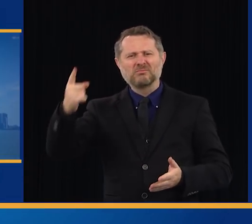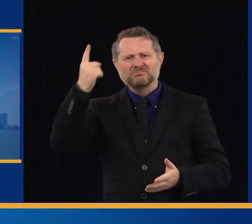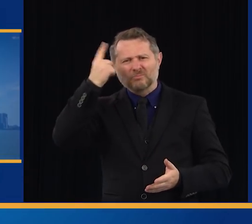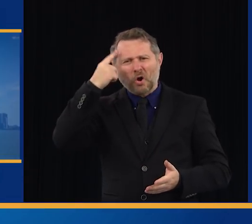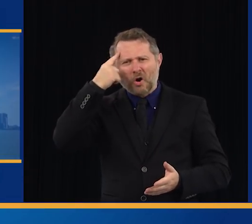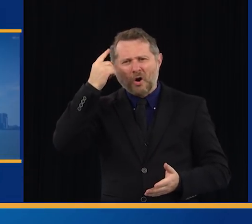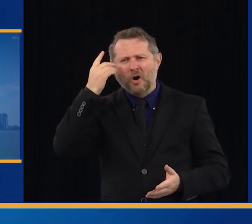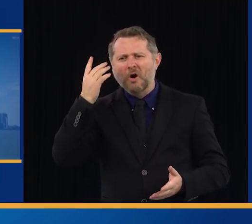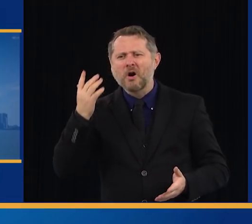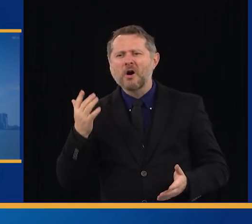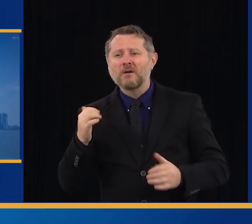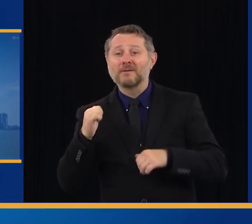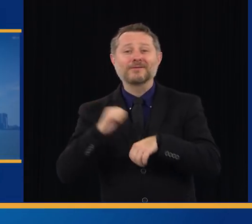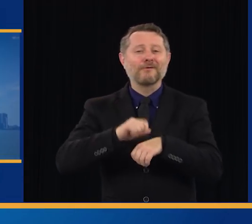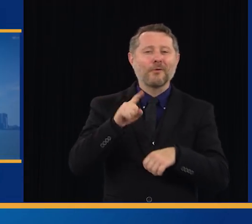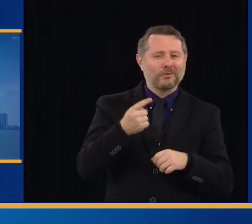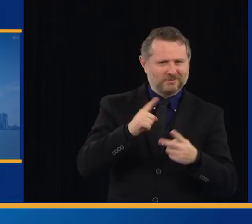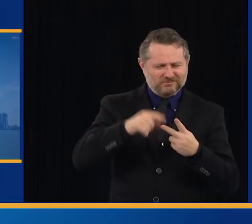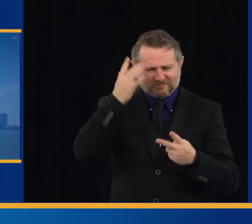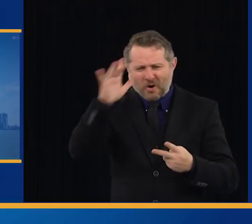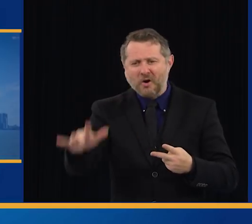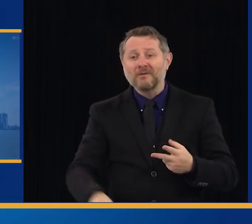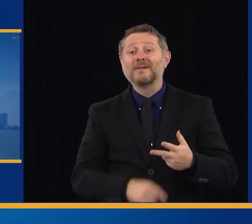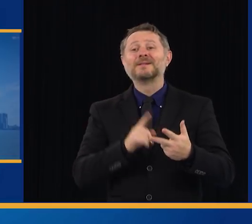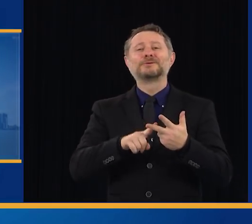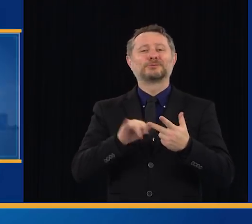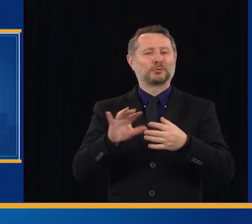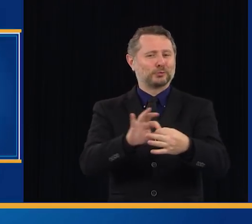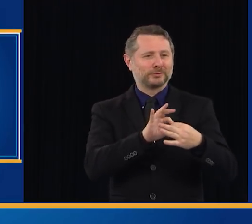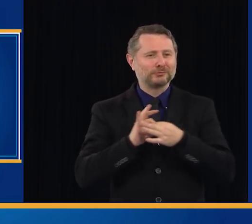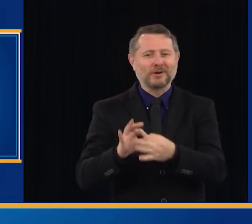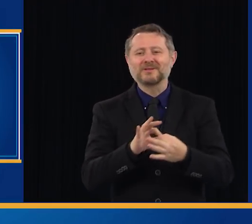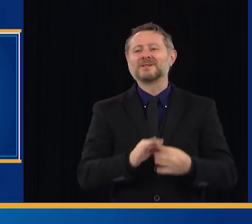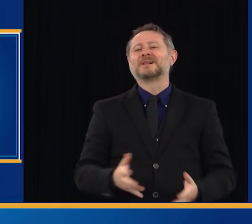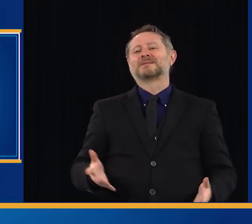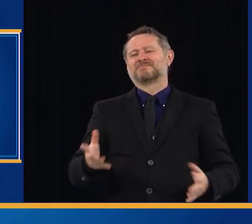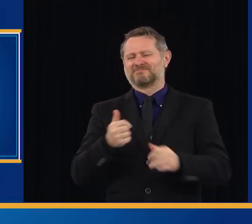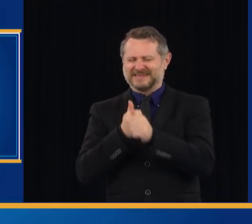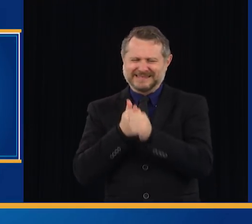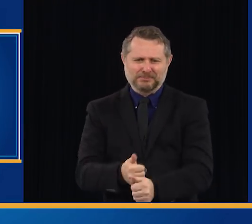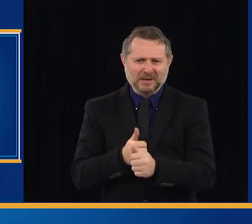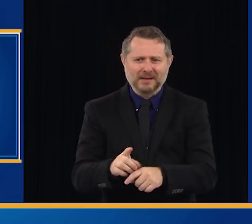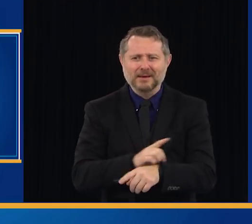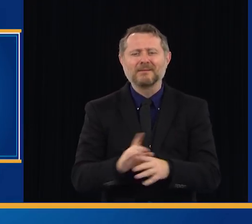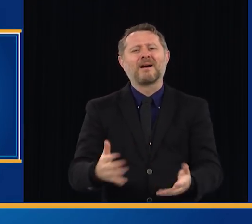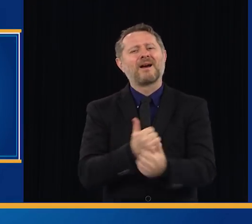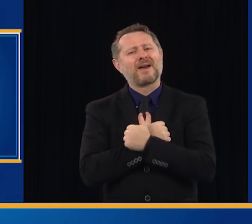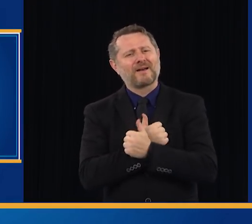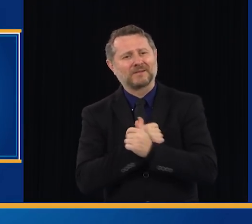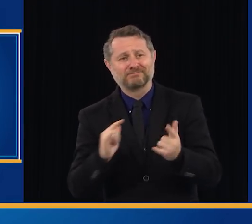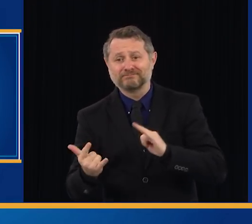word suggests. It's smart, it's united, it's disciplined, and it's loving. And New